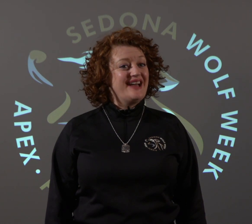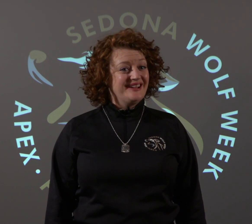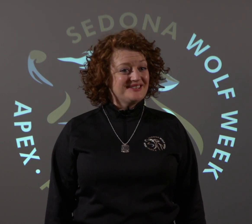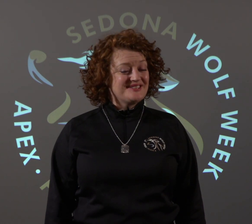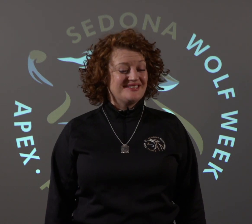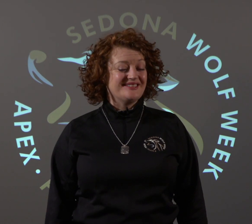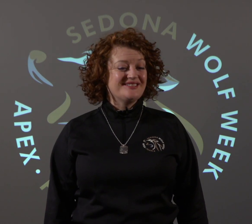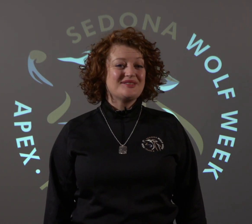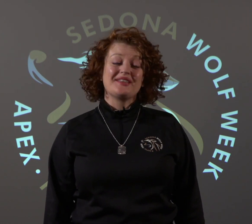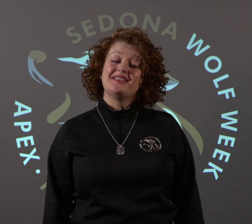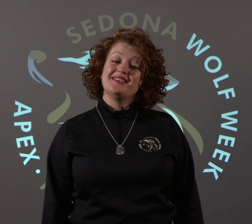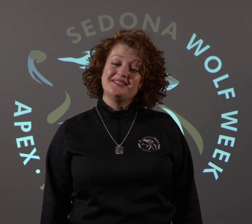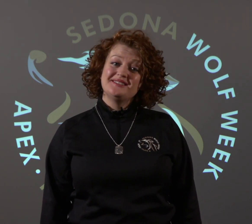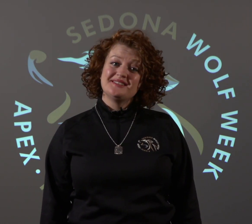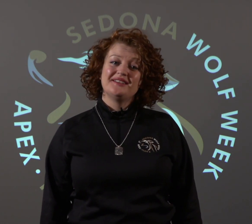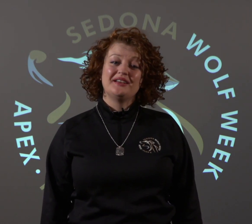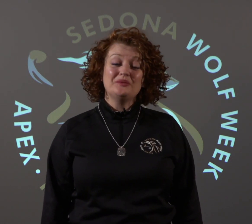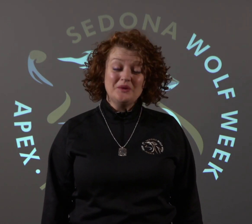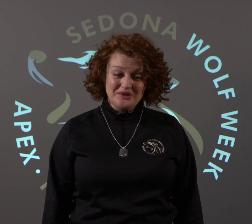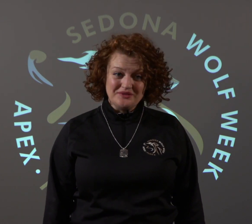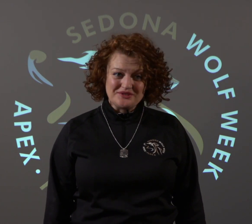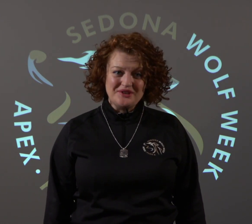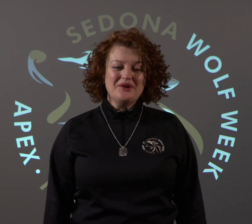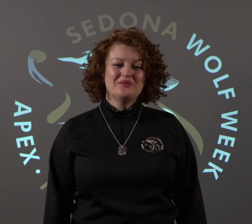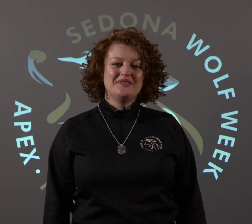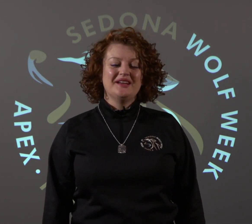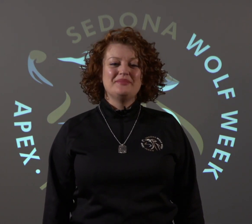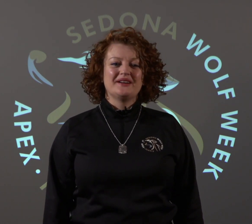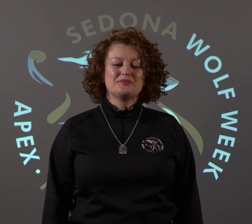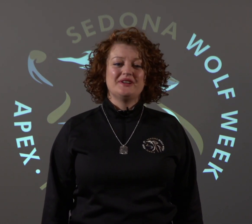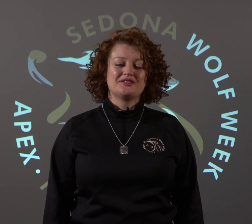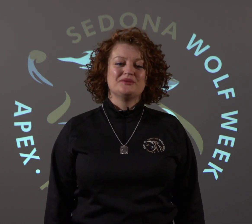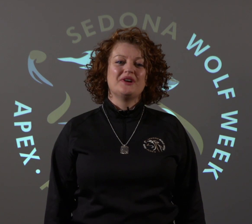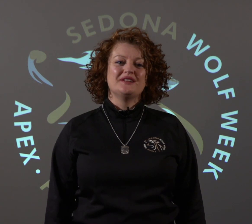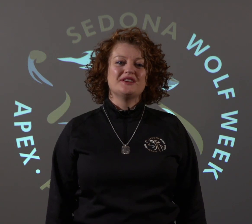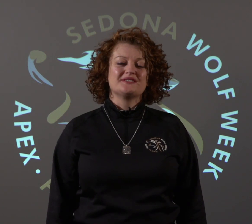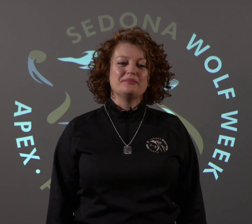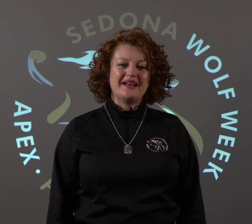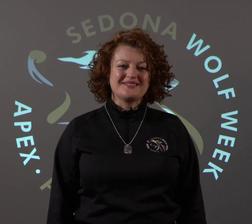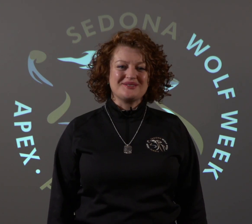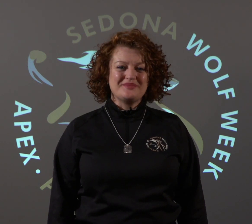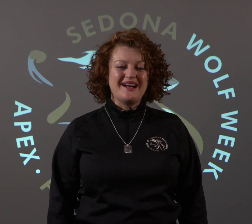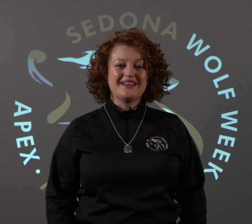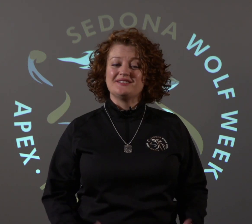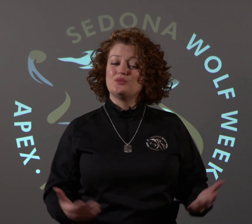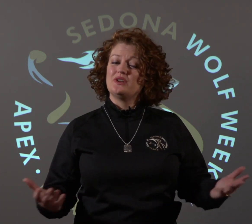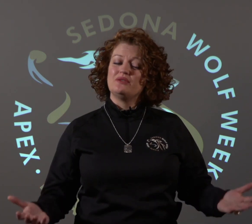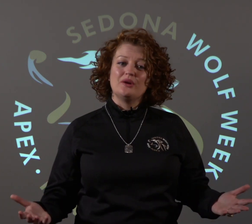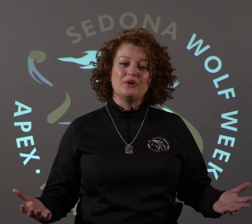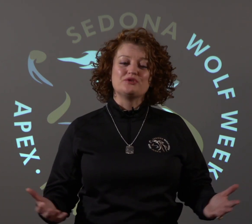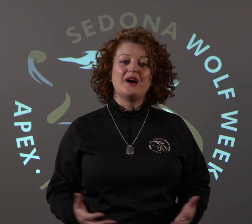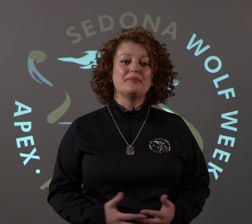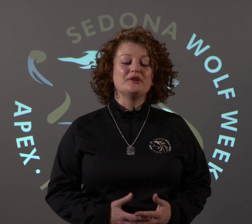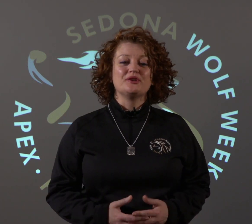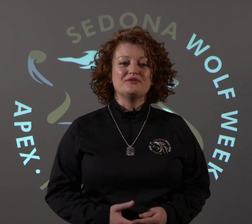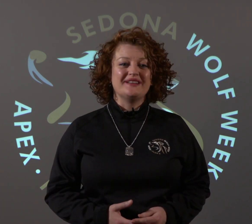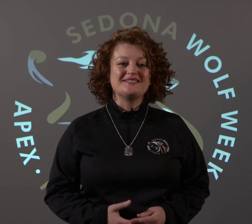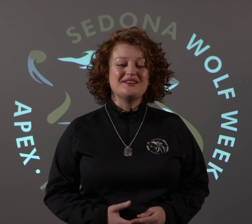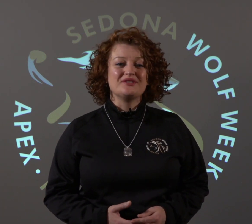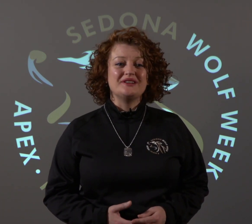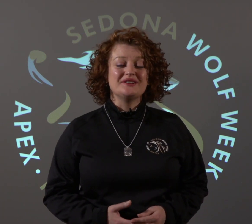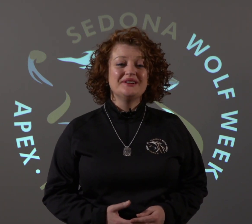Up next is Kids and Wolves with the Apex Protection Project's Ambassador Pack. It's one of our most